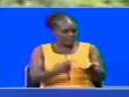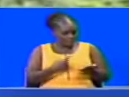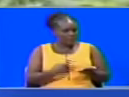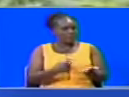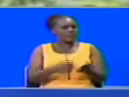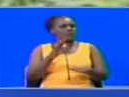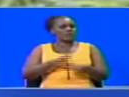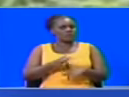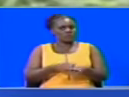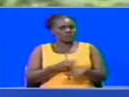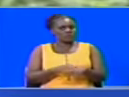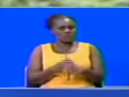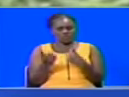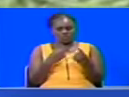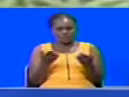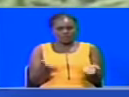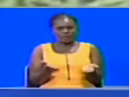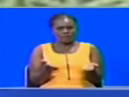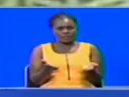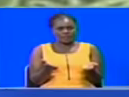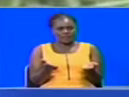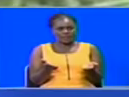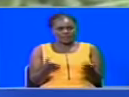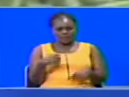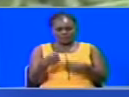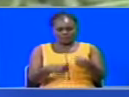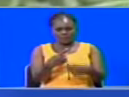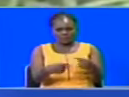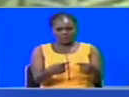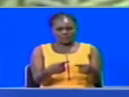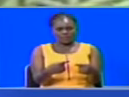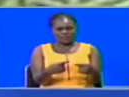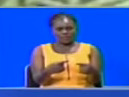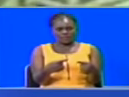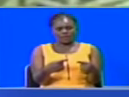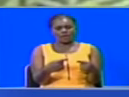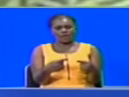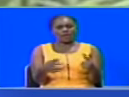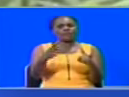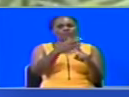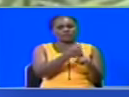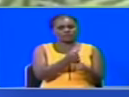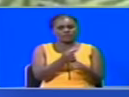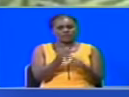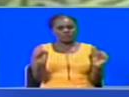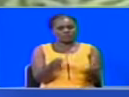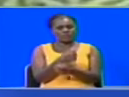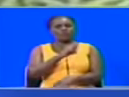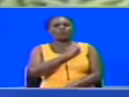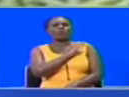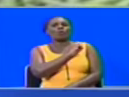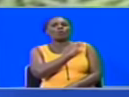team as we speak. And therefore, the progress they have made is something that we cannot complain at the